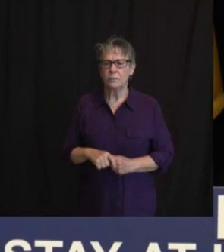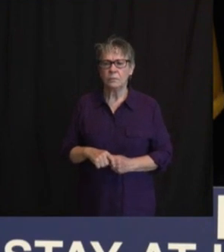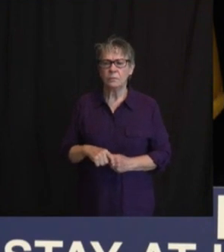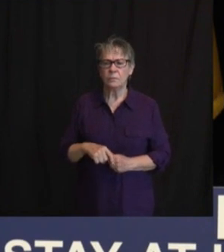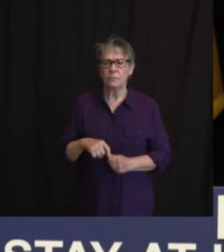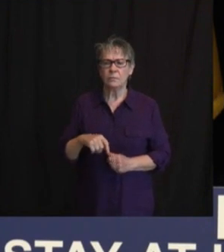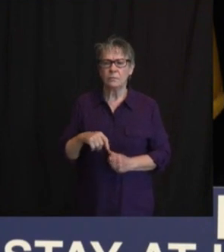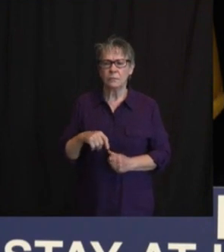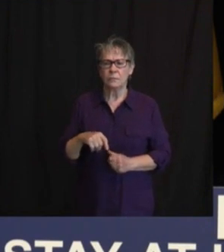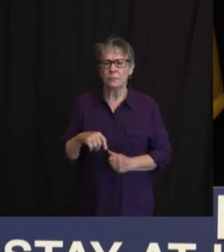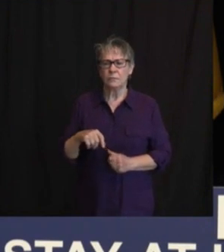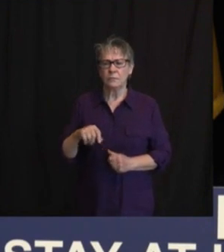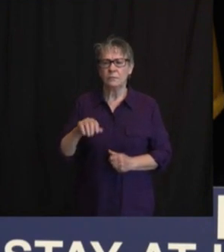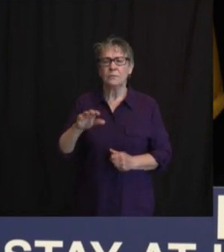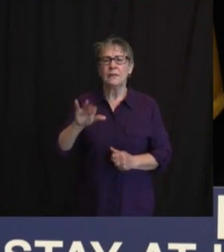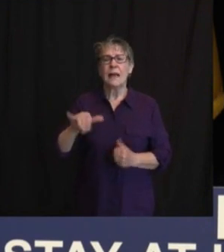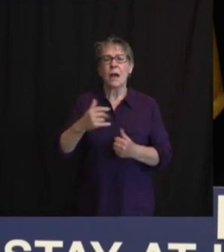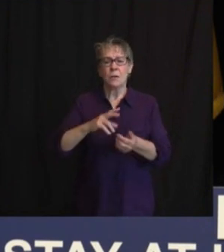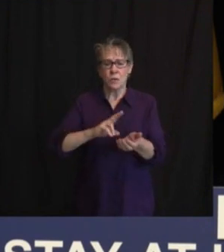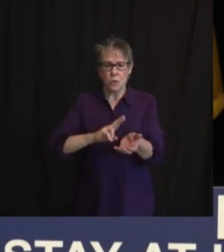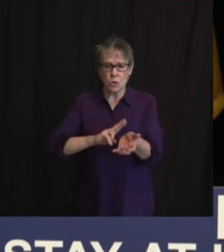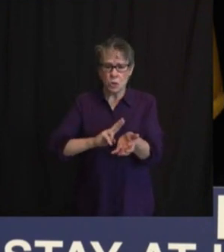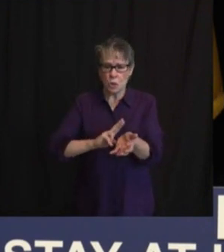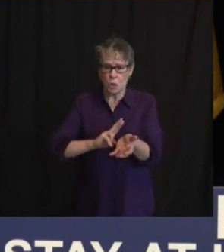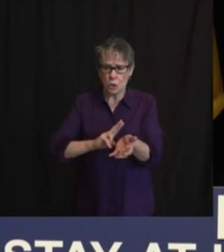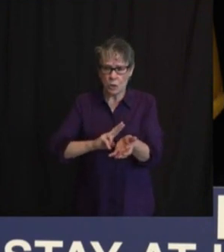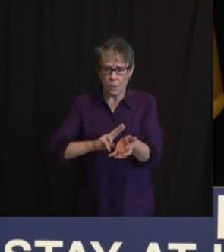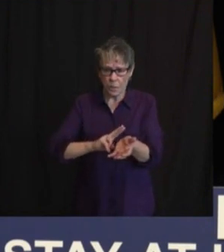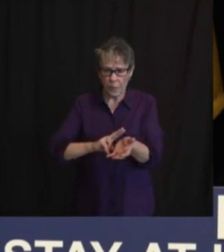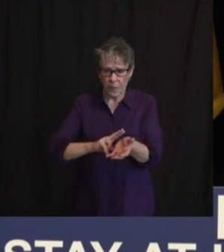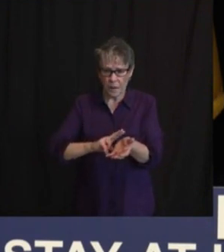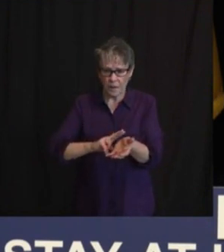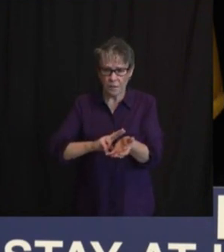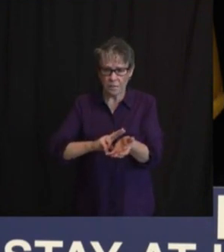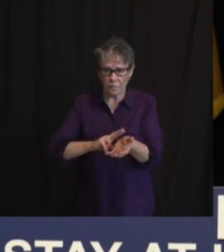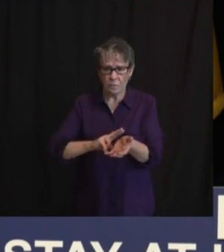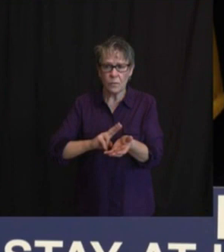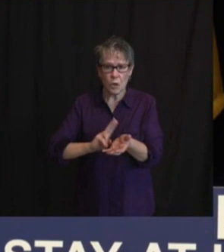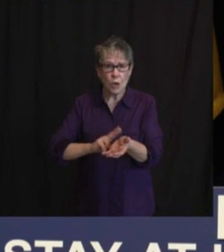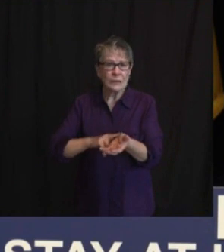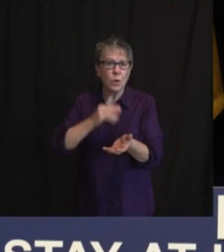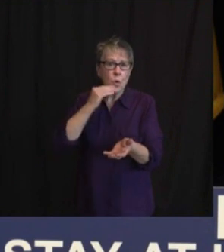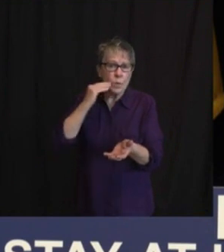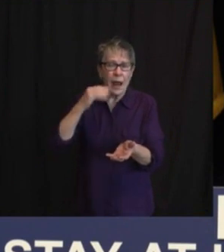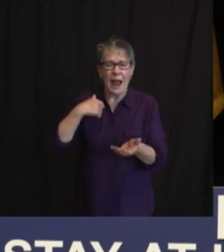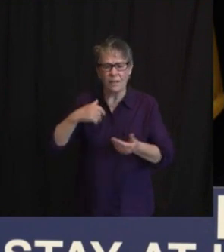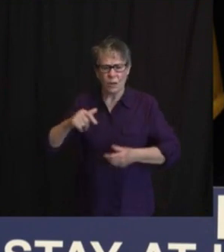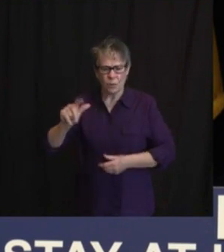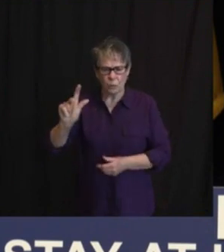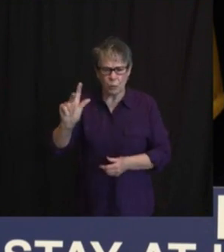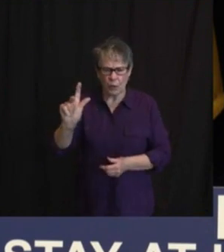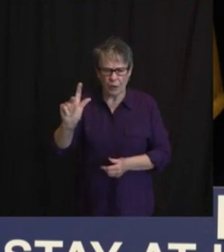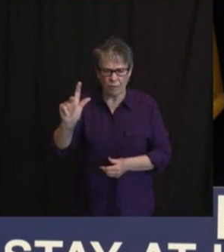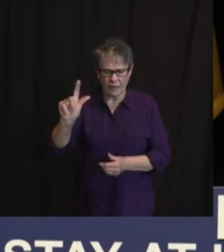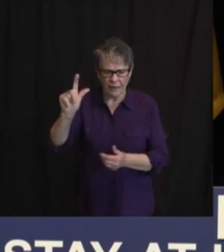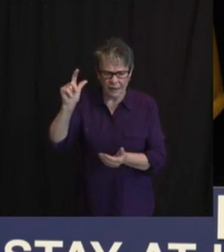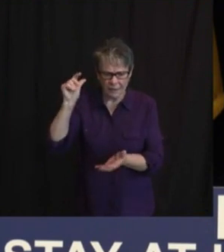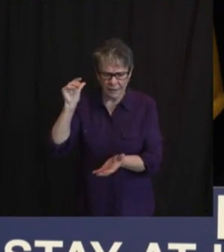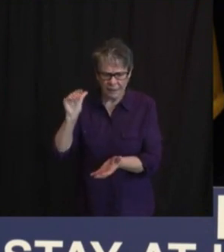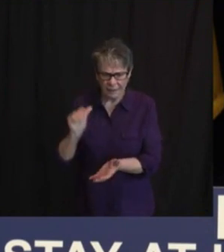23,345 COVID-19 cases in long-term care facilities. At the state veteran homes, among a census